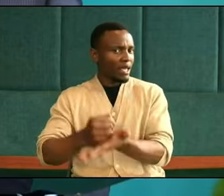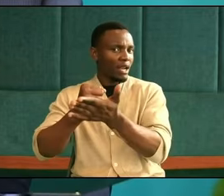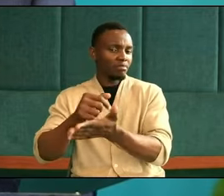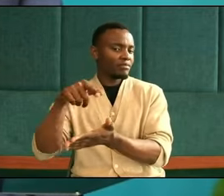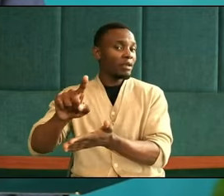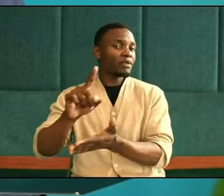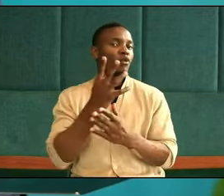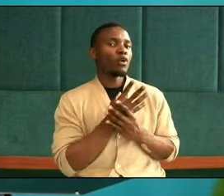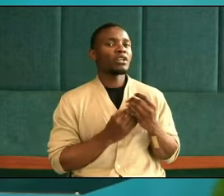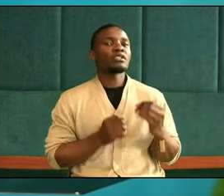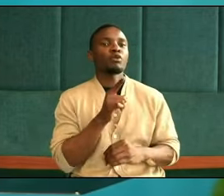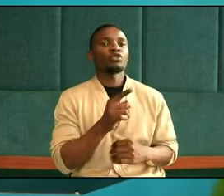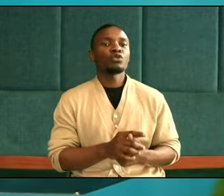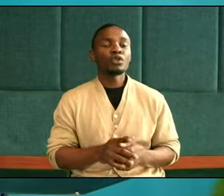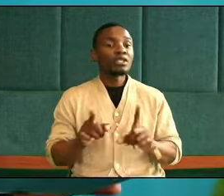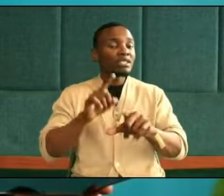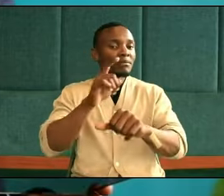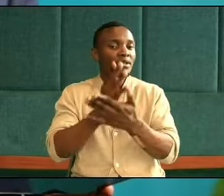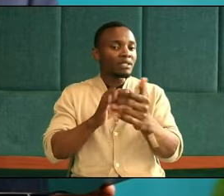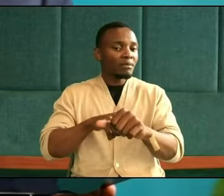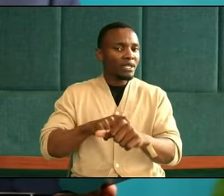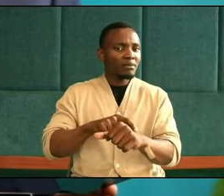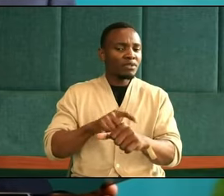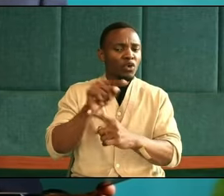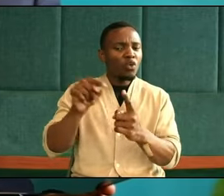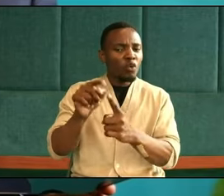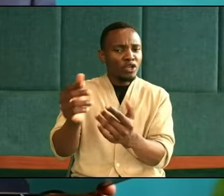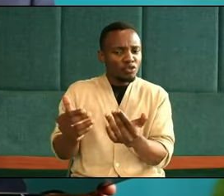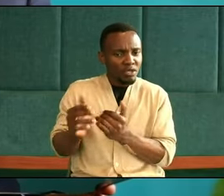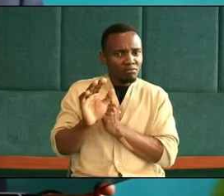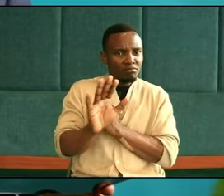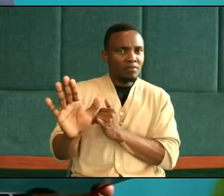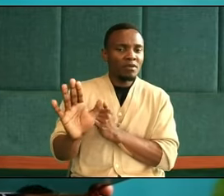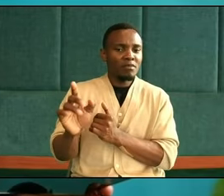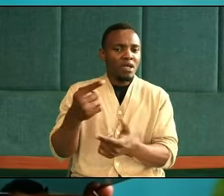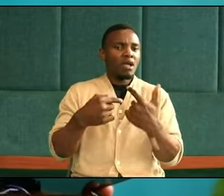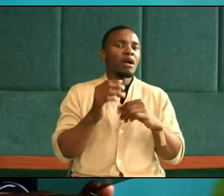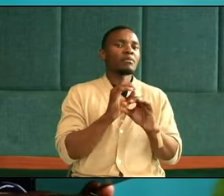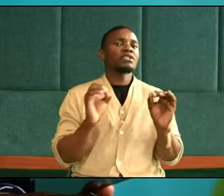through for you will never be there for you when you need the most. This was